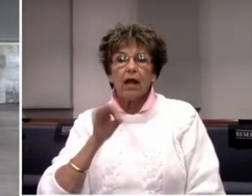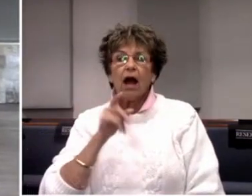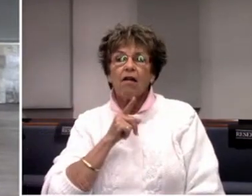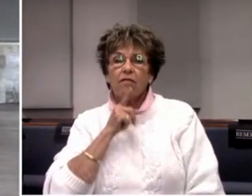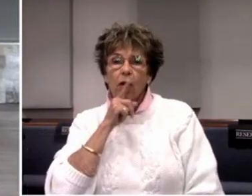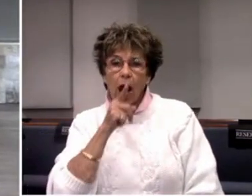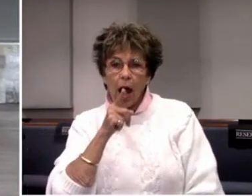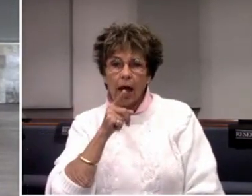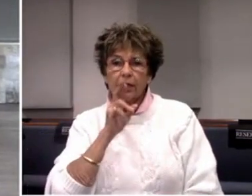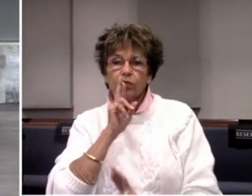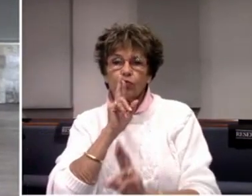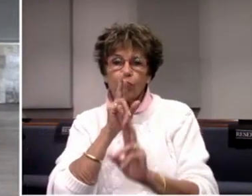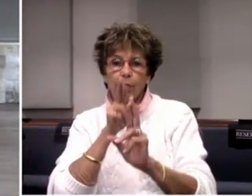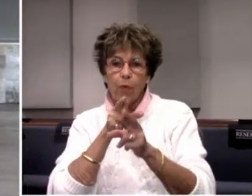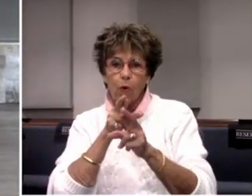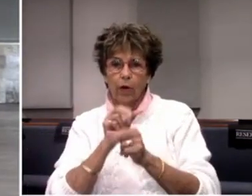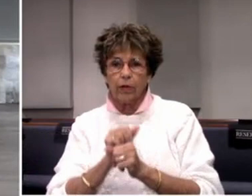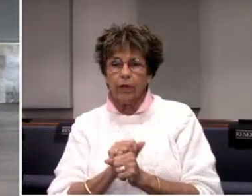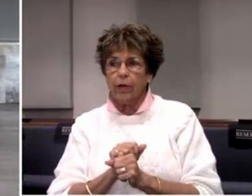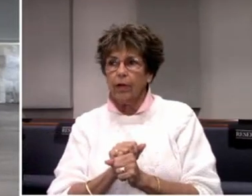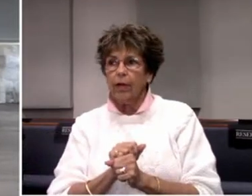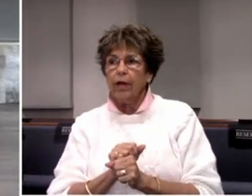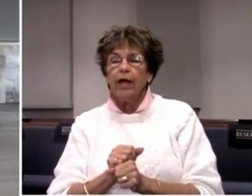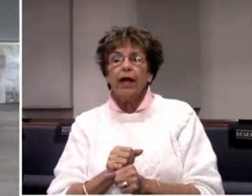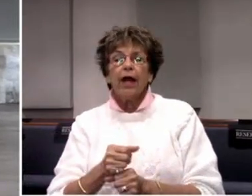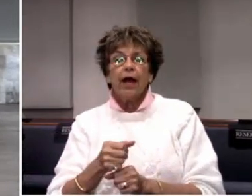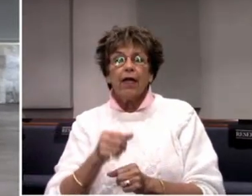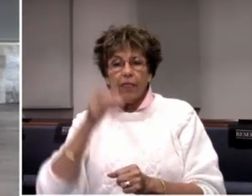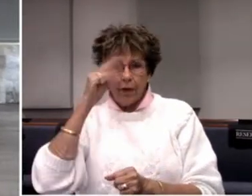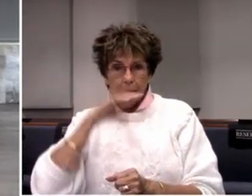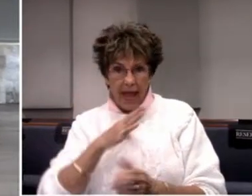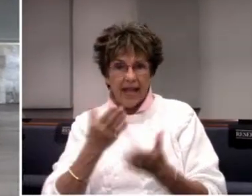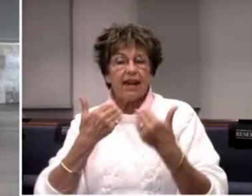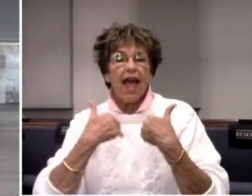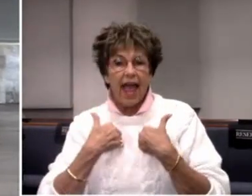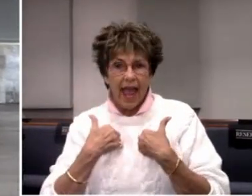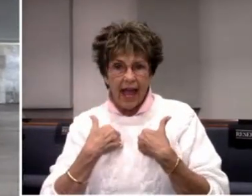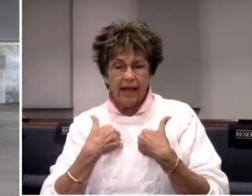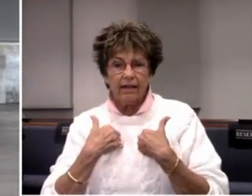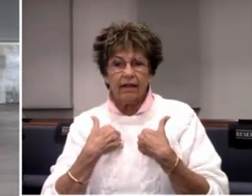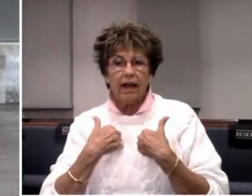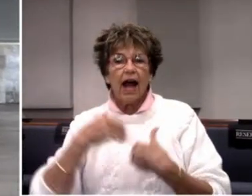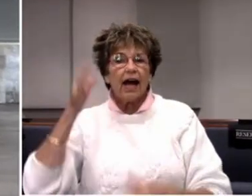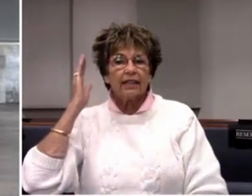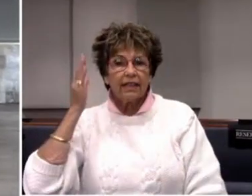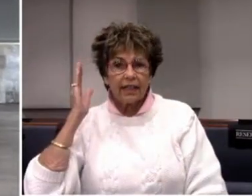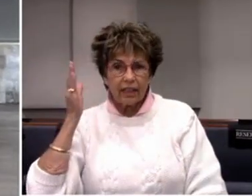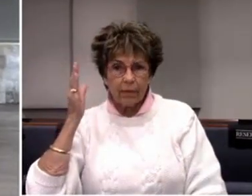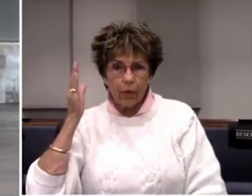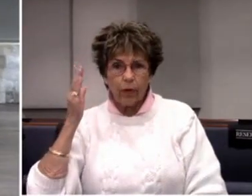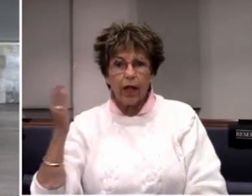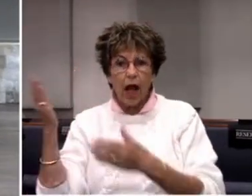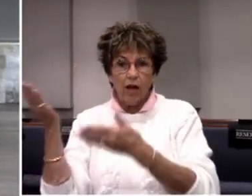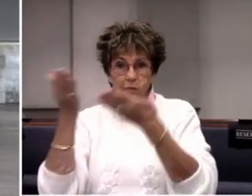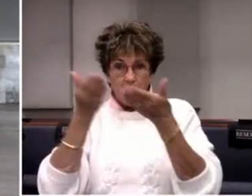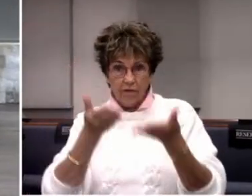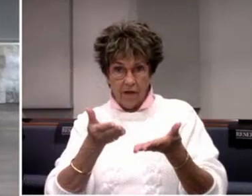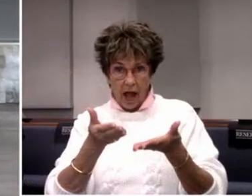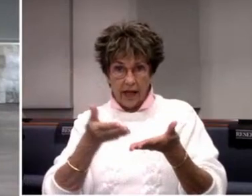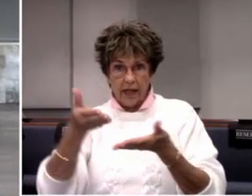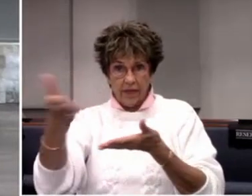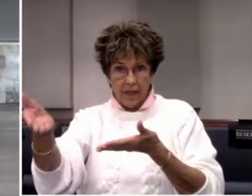honest report, which means they had a testimony of providing things that are honest. Paul